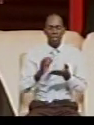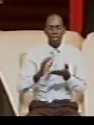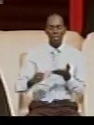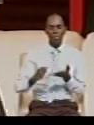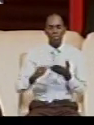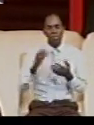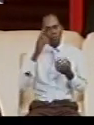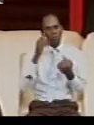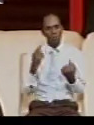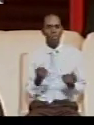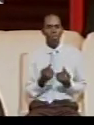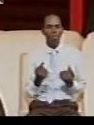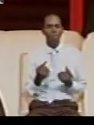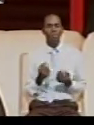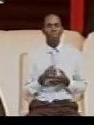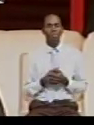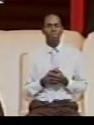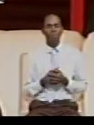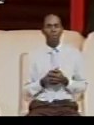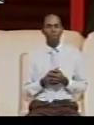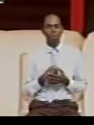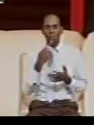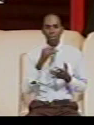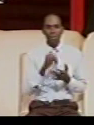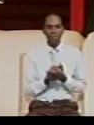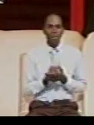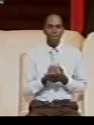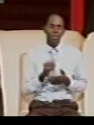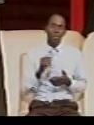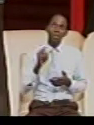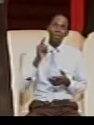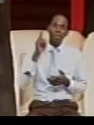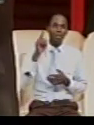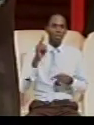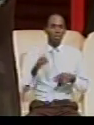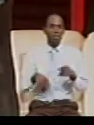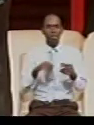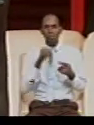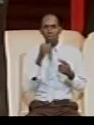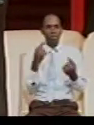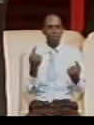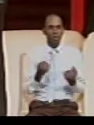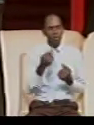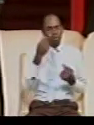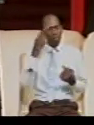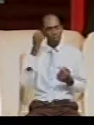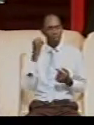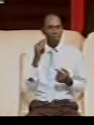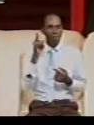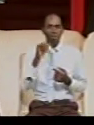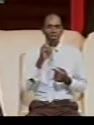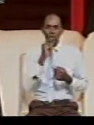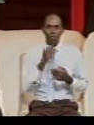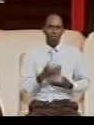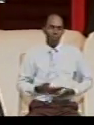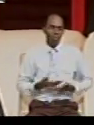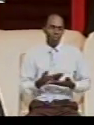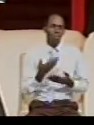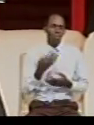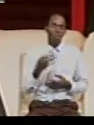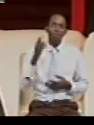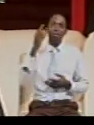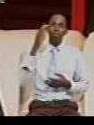born again. It says he cannot sin because he's born of God. In this,